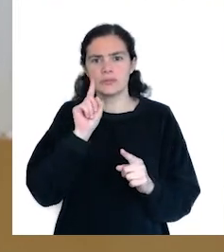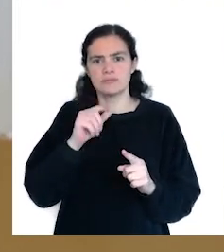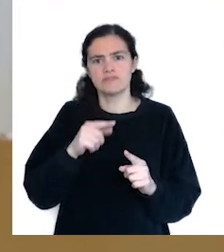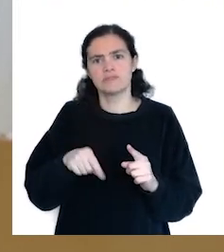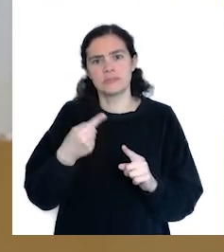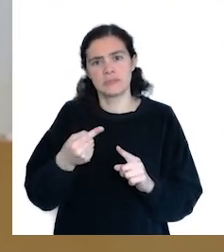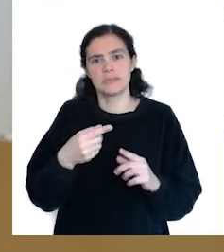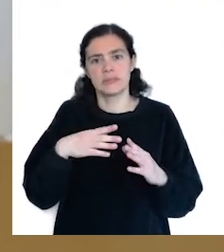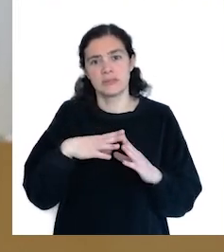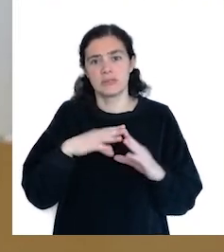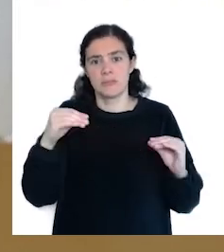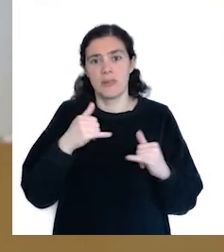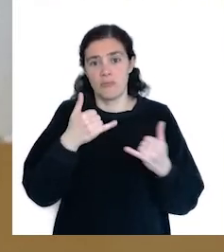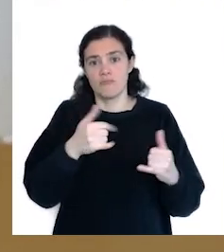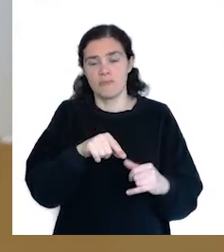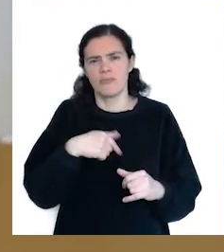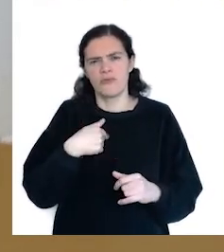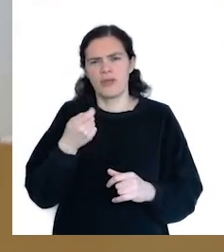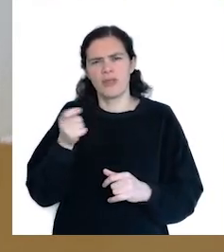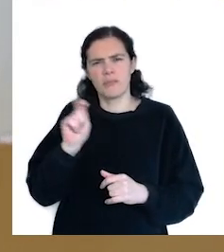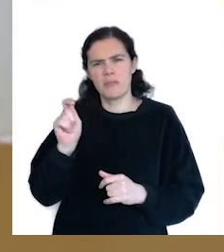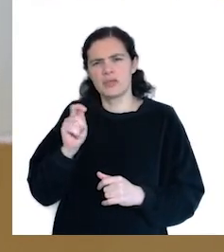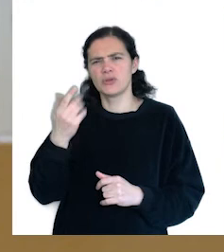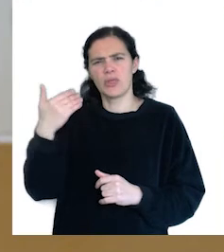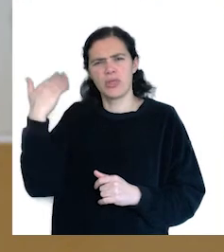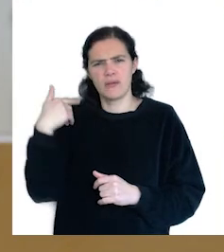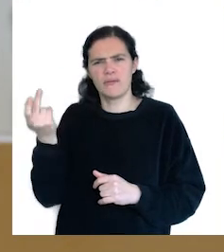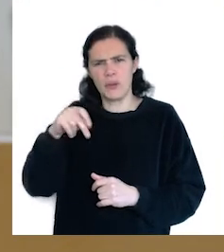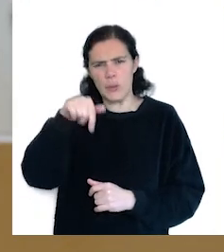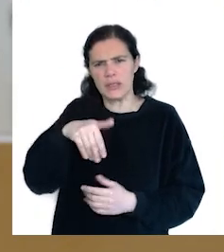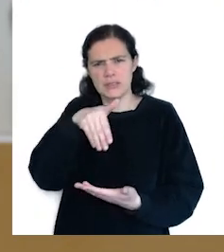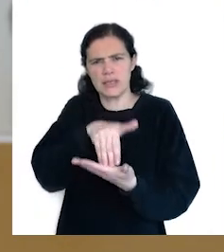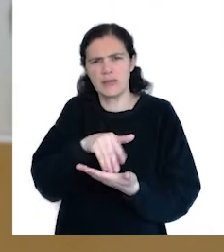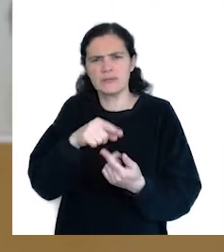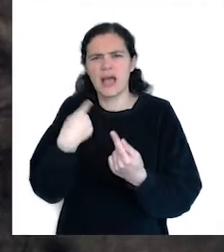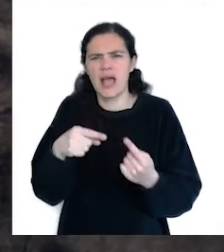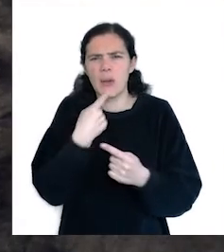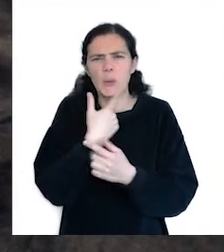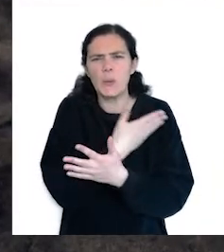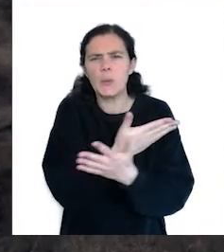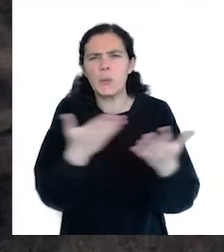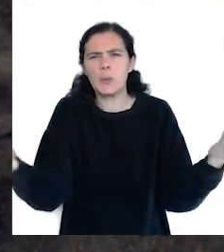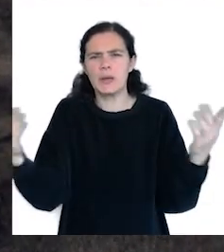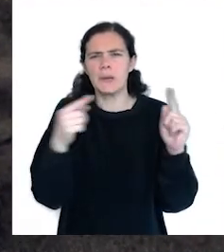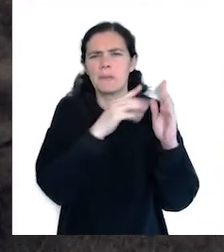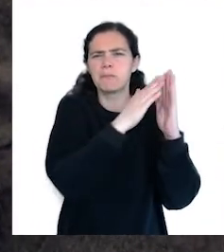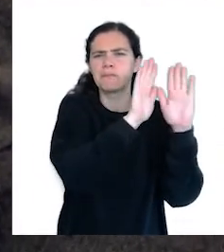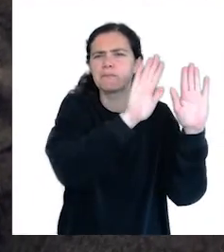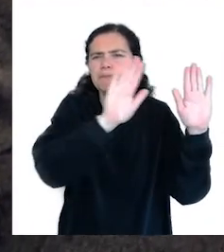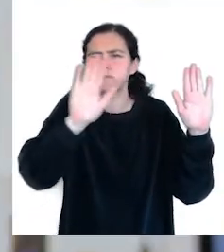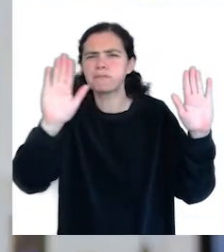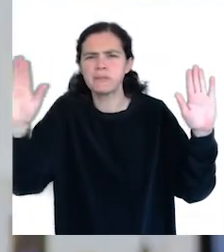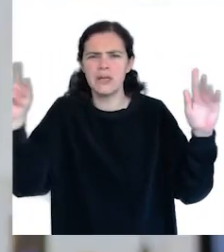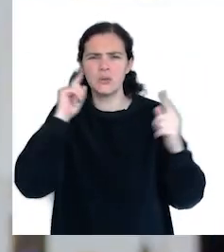rock musician out of Japan, who was actually here a few months ago. You have an